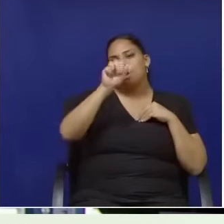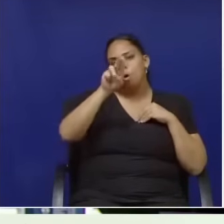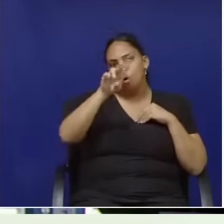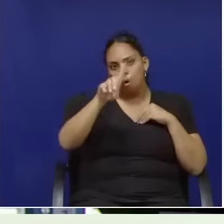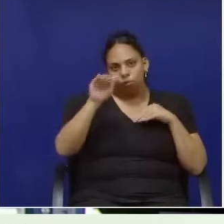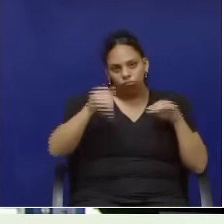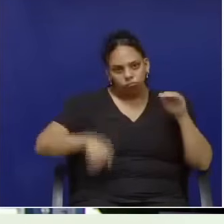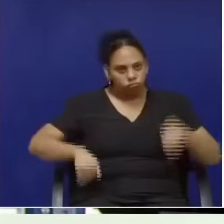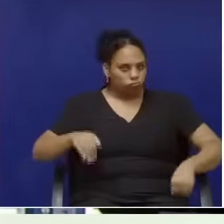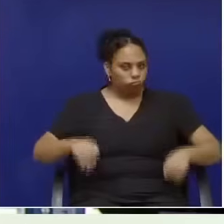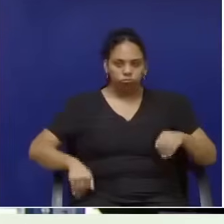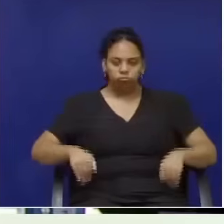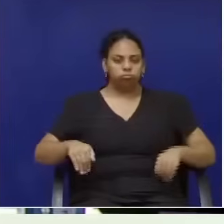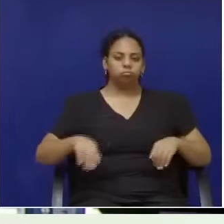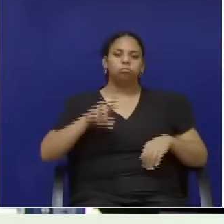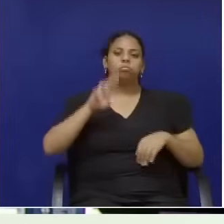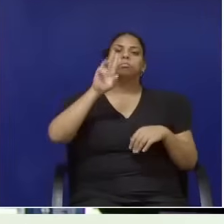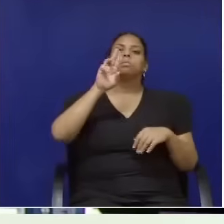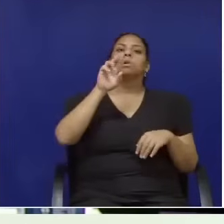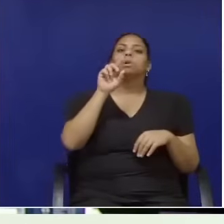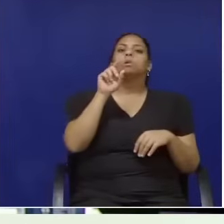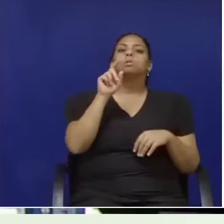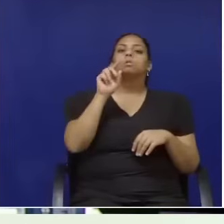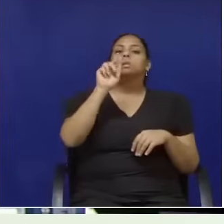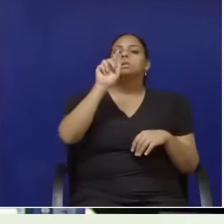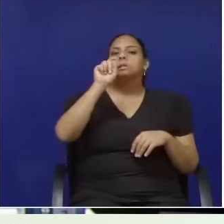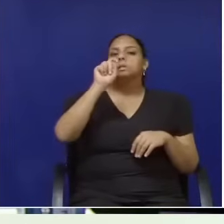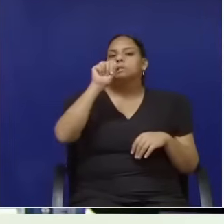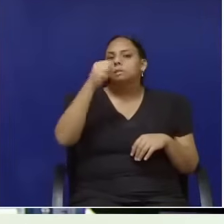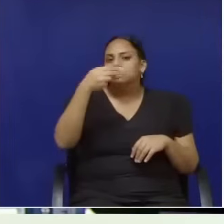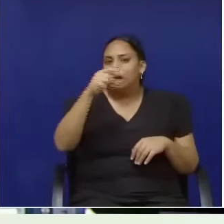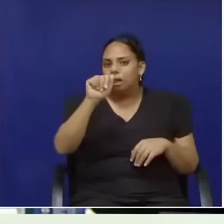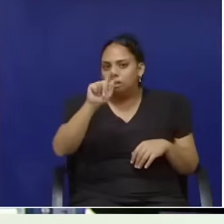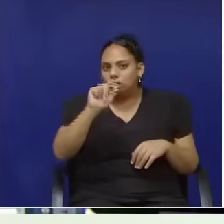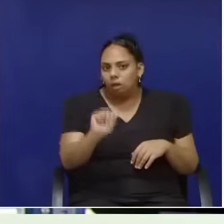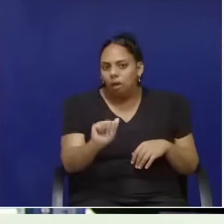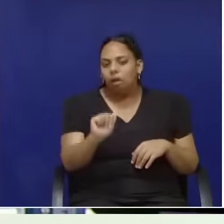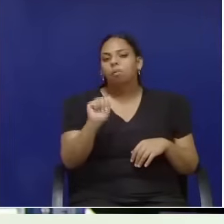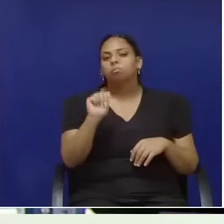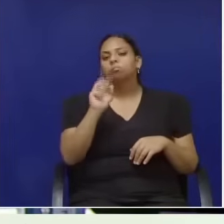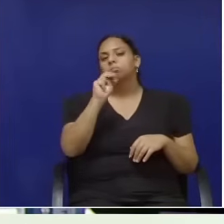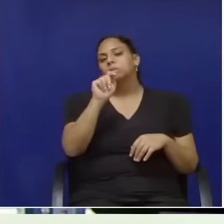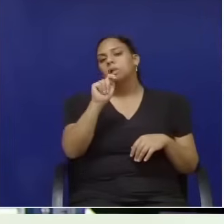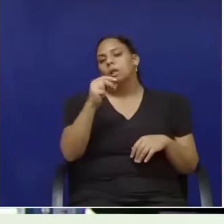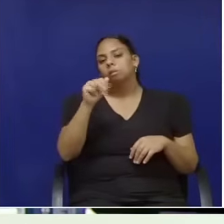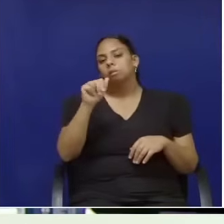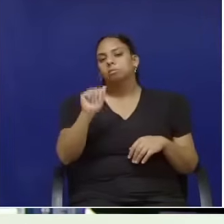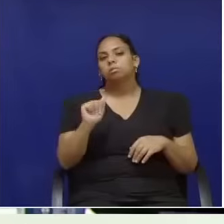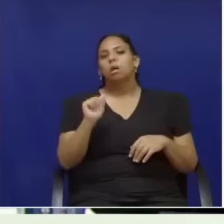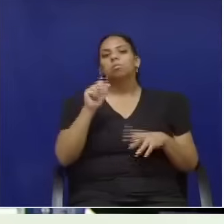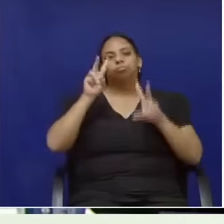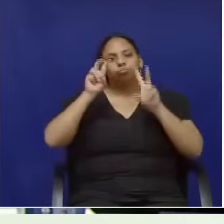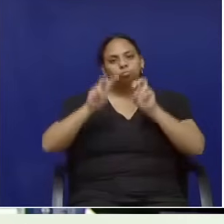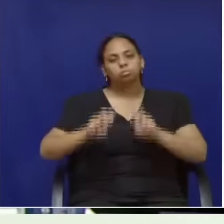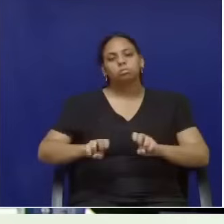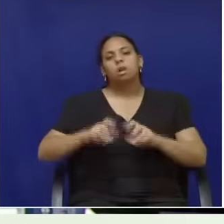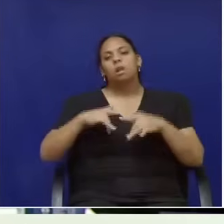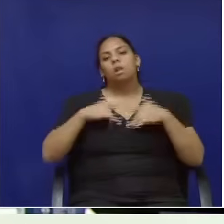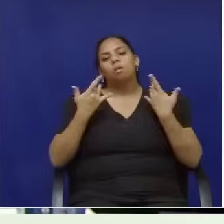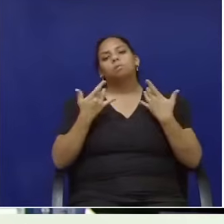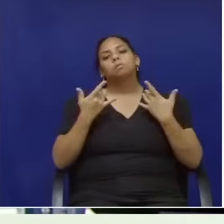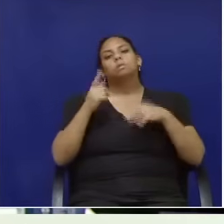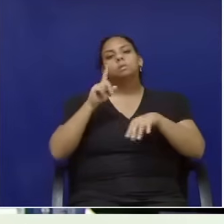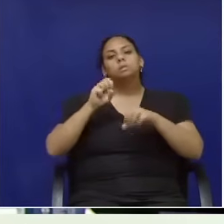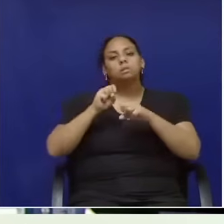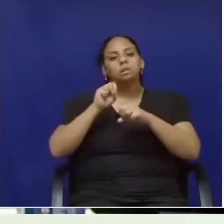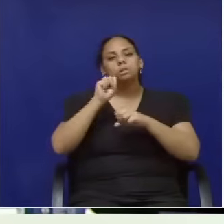to the Mthatha High Court remains under investigation. As part of the investigations process, lifestyle audits were conducted